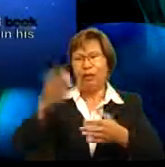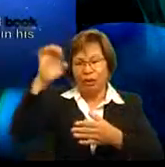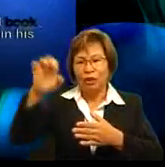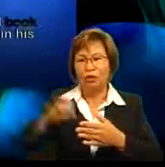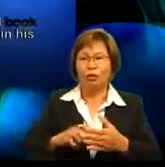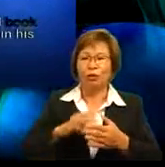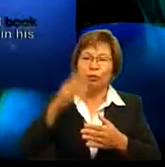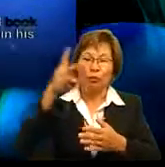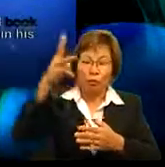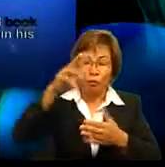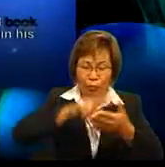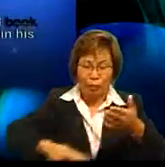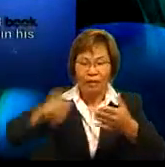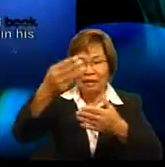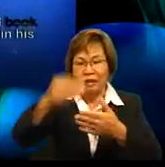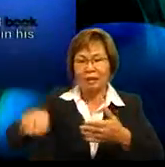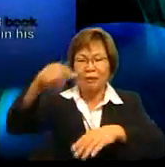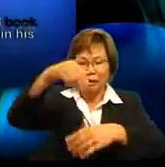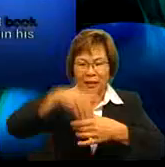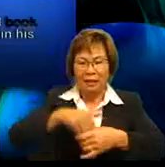in his spare time.